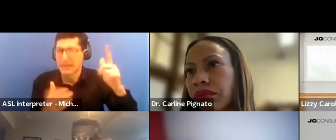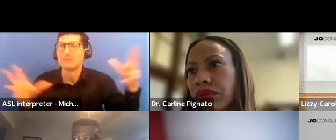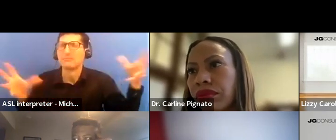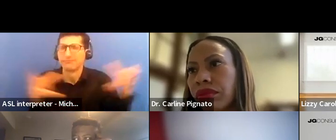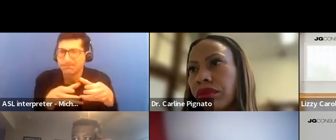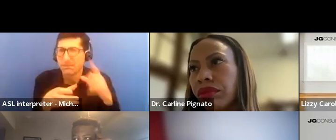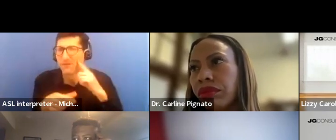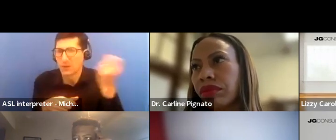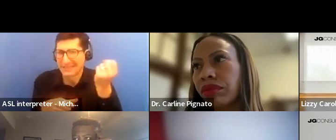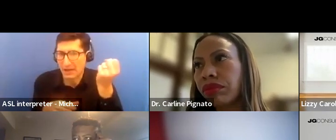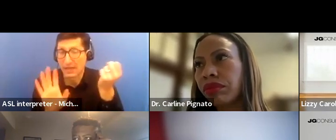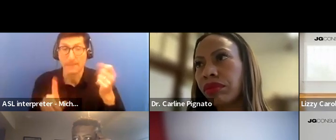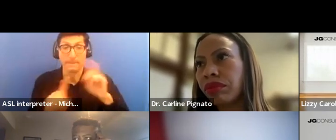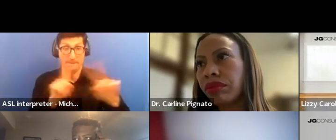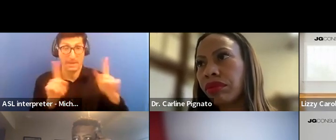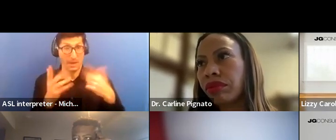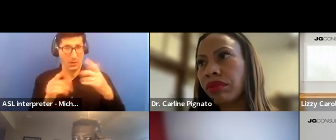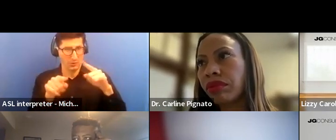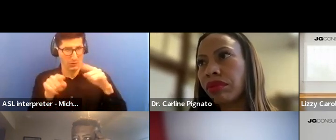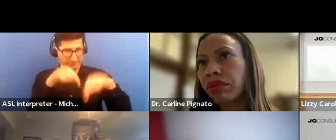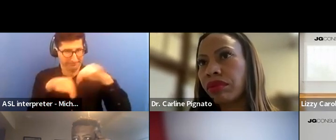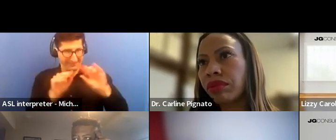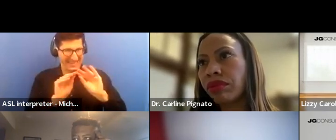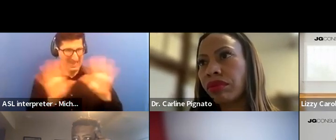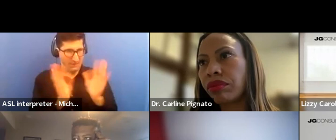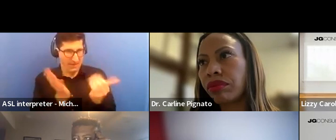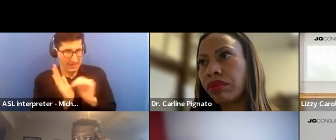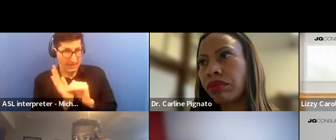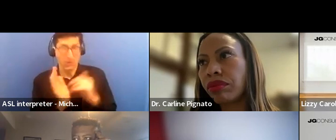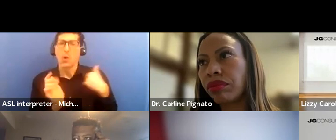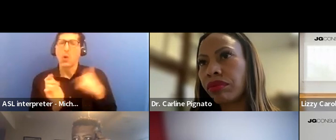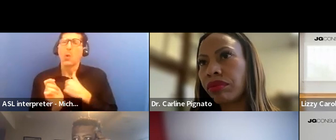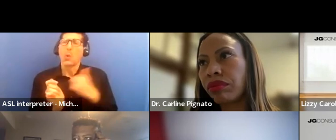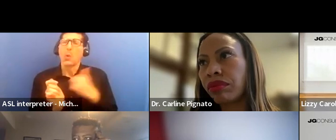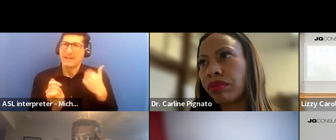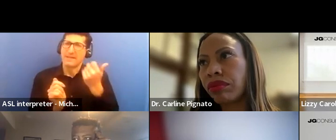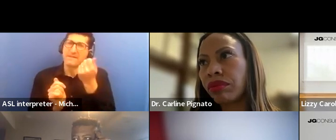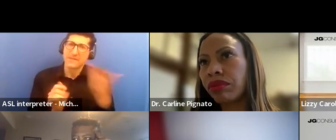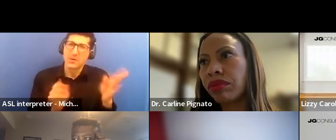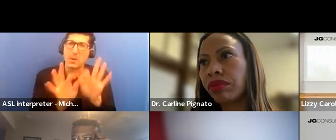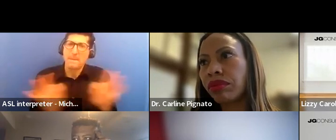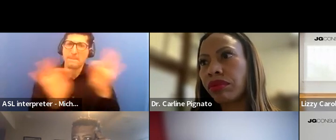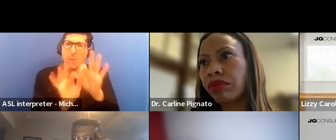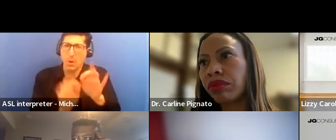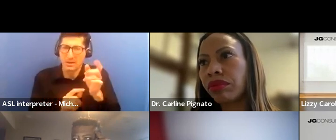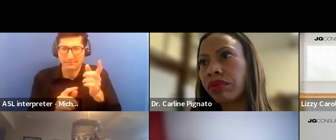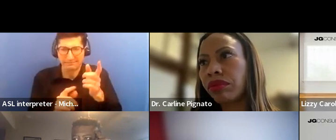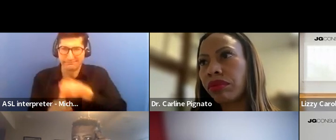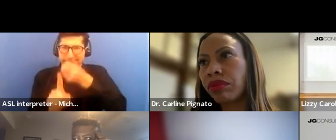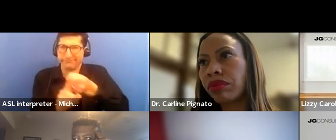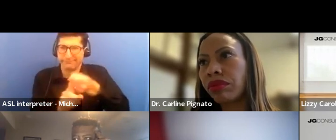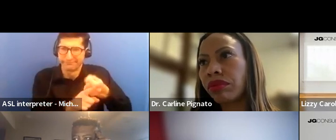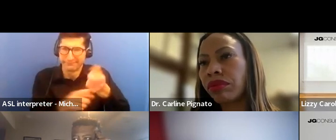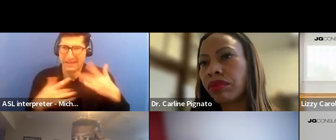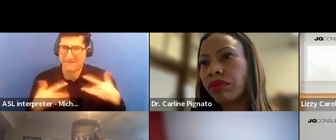be clear, we have the major events that we're going to run into as we go from here will